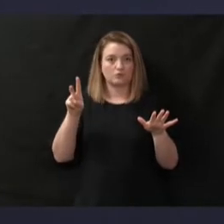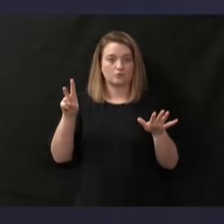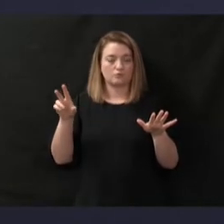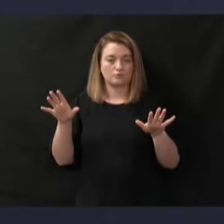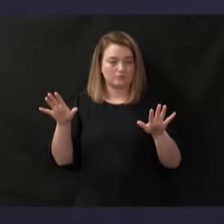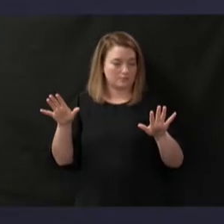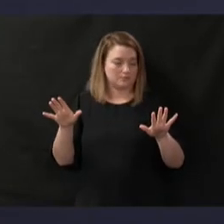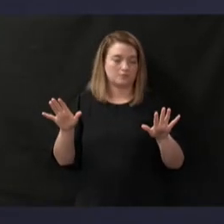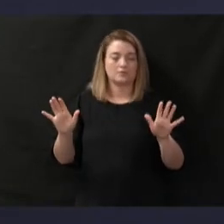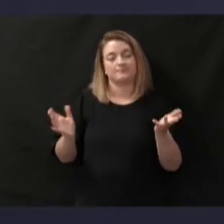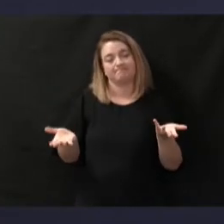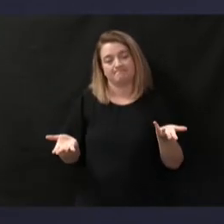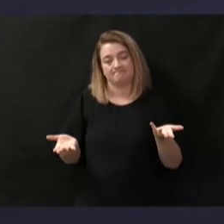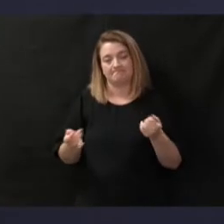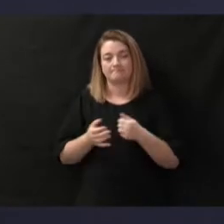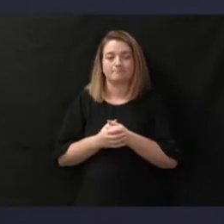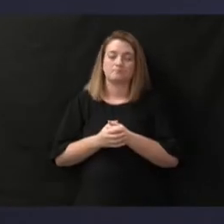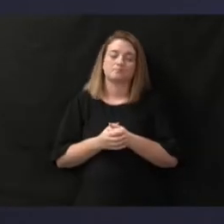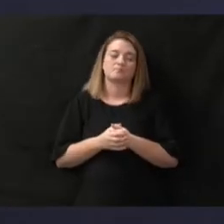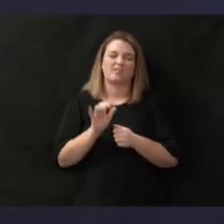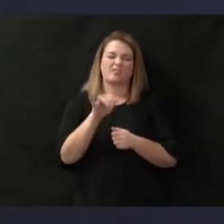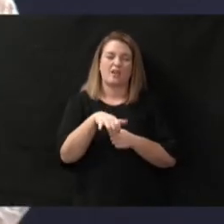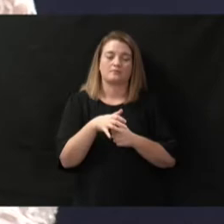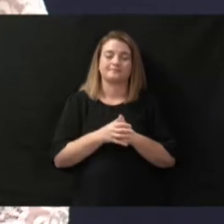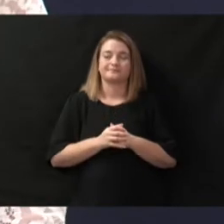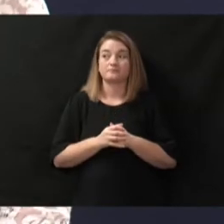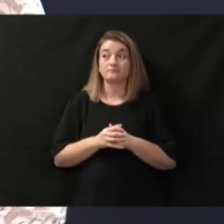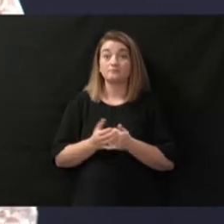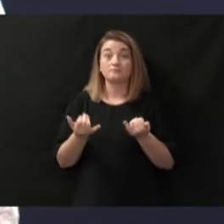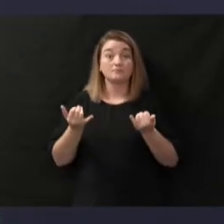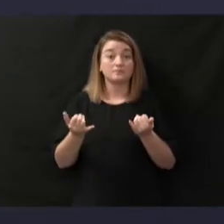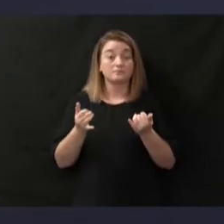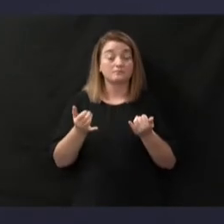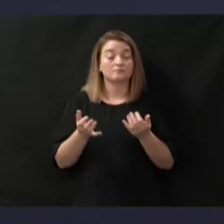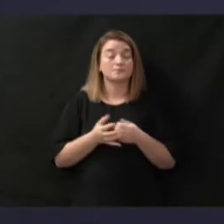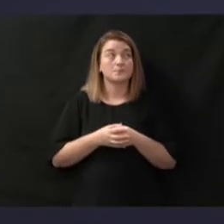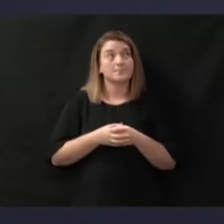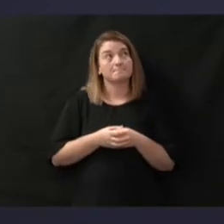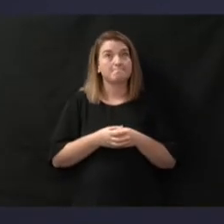Okay, now, yesterday I pointed out,